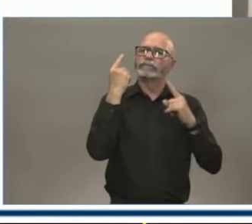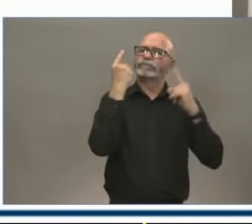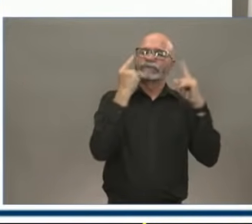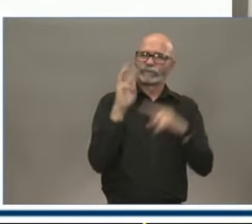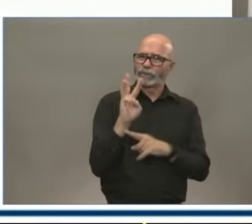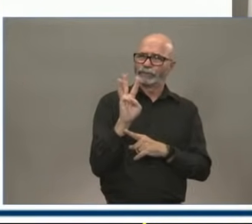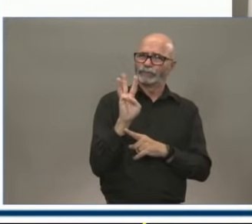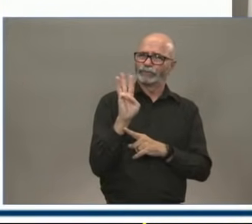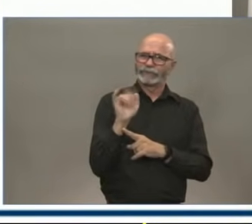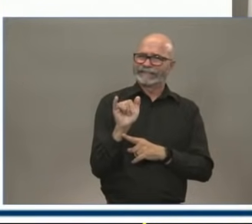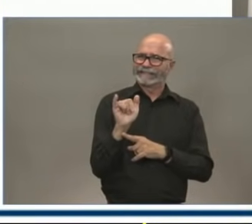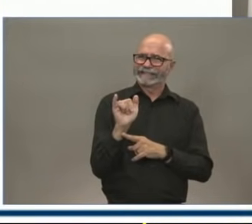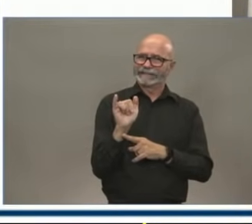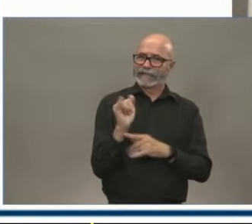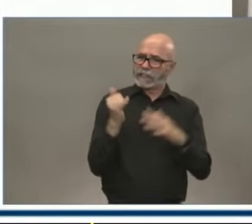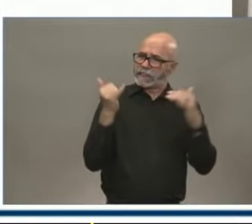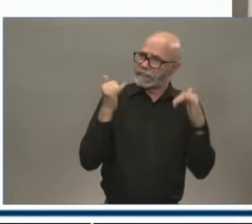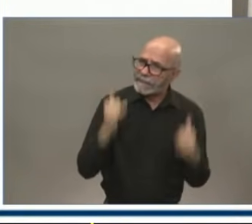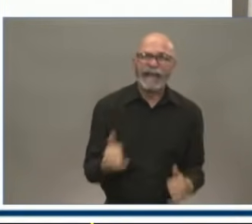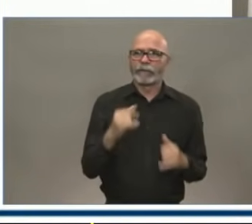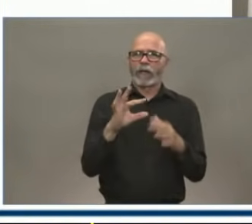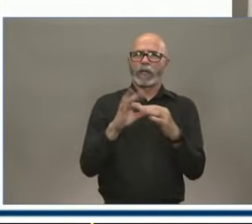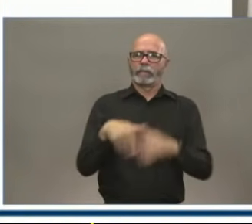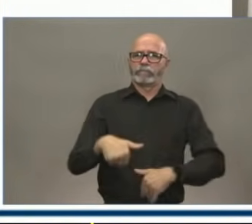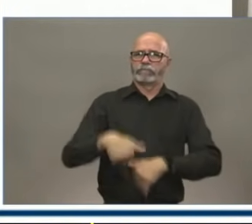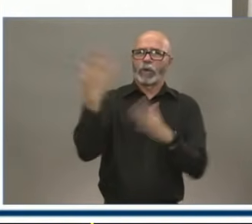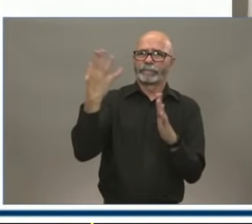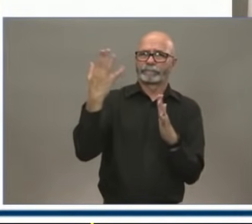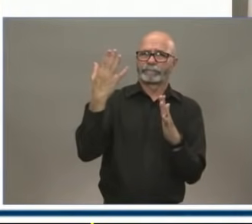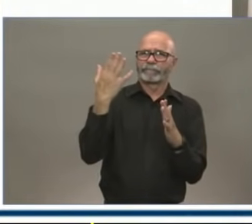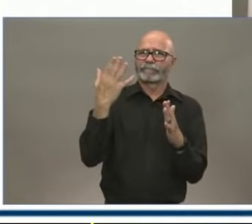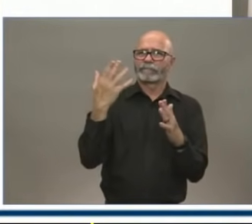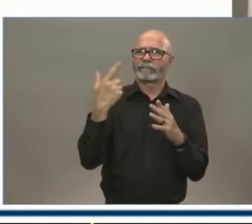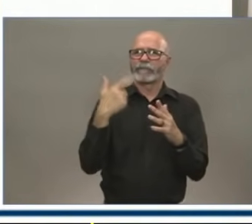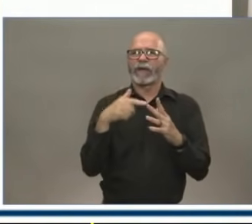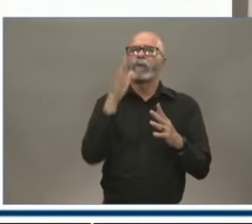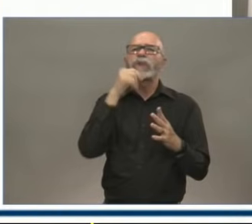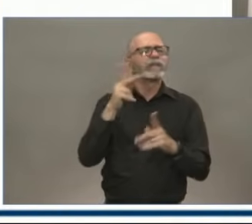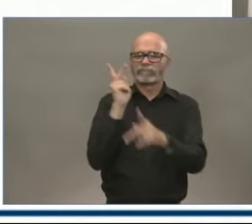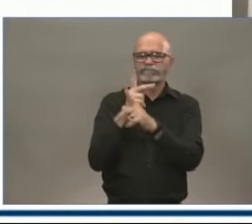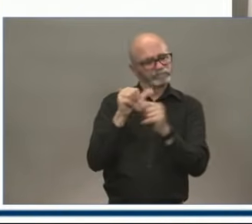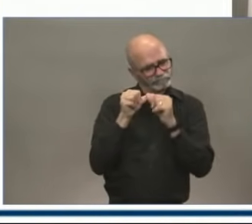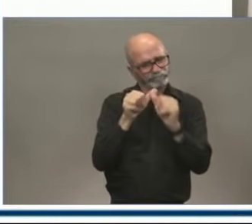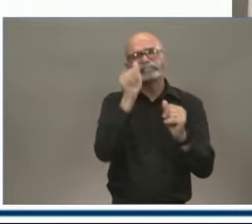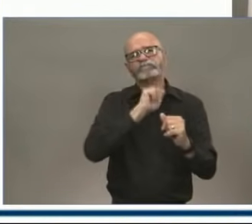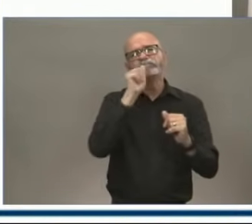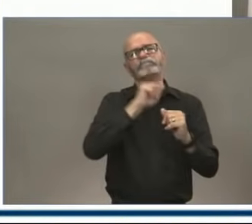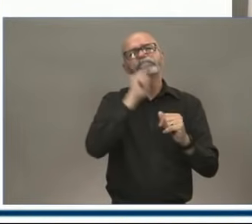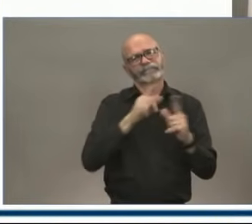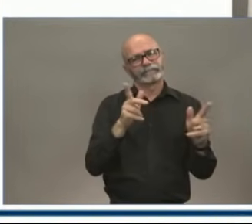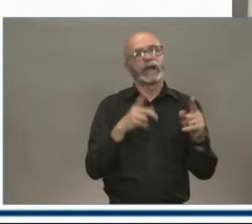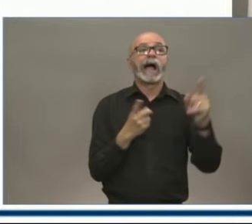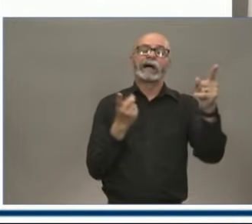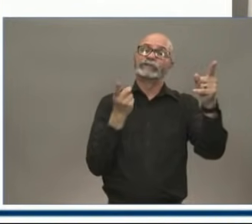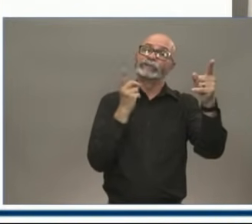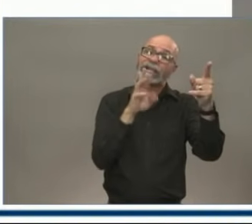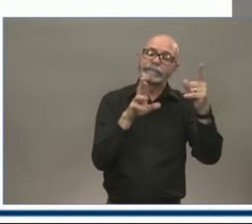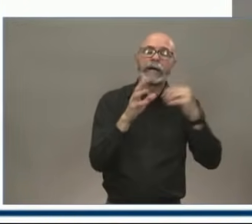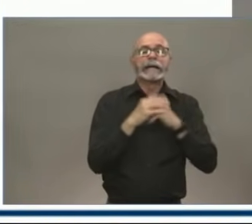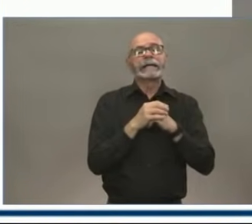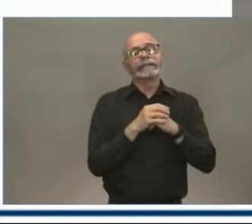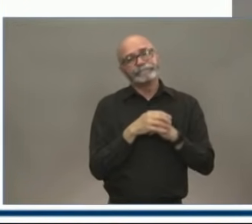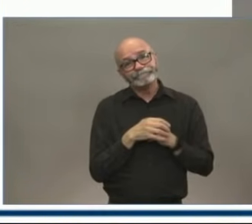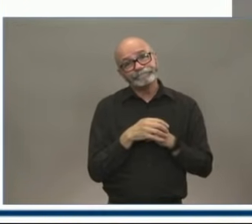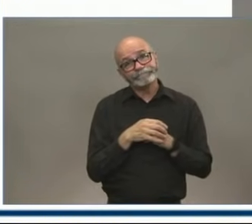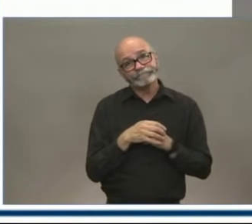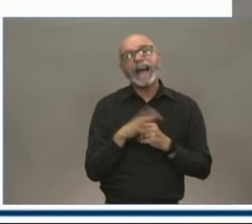you say now that this seems to be going well? Why don't we just continue it to be doubly safe? So it's going well, but on every restriction has